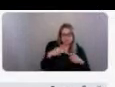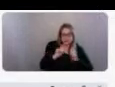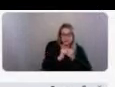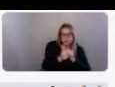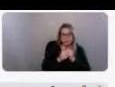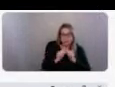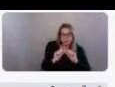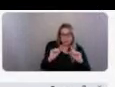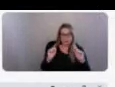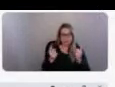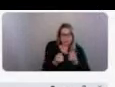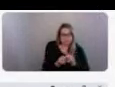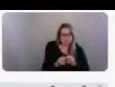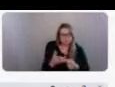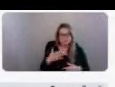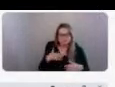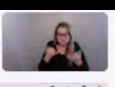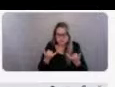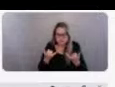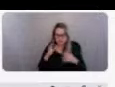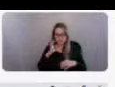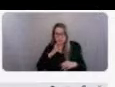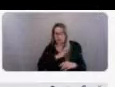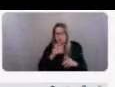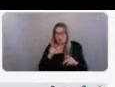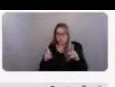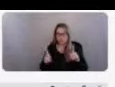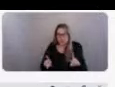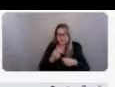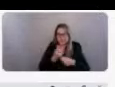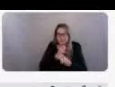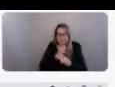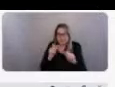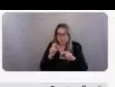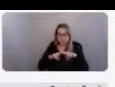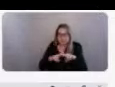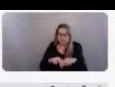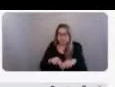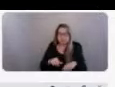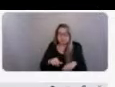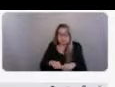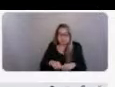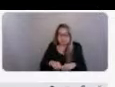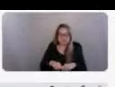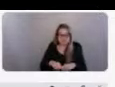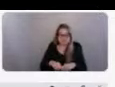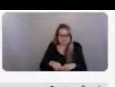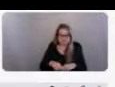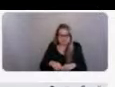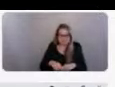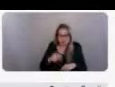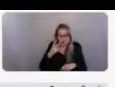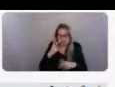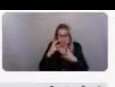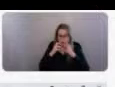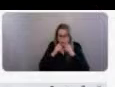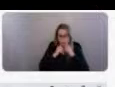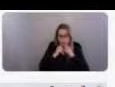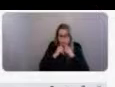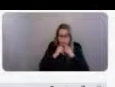district my current congress person is in a safe seat and apparently sees no value in meeting with